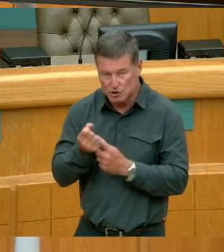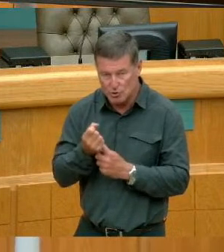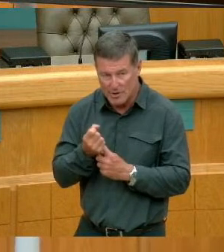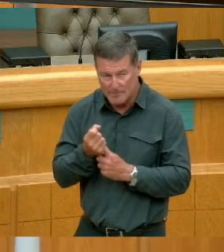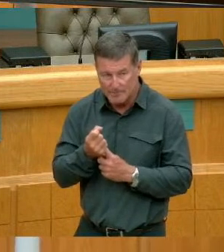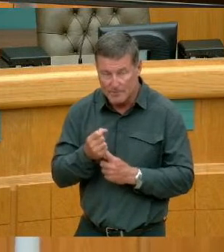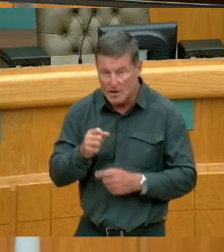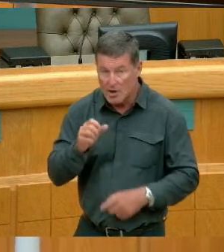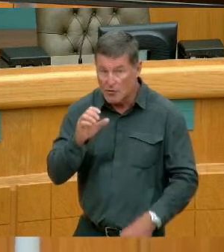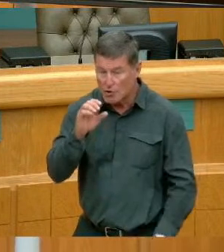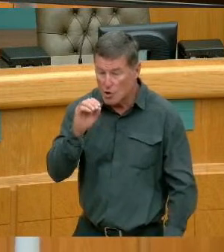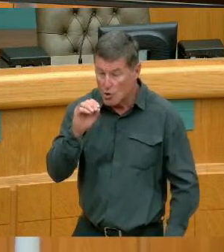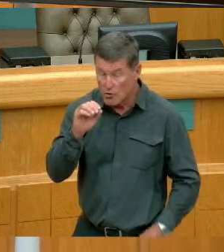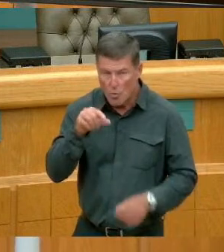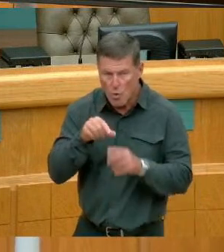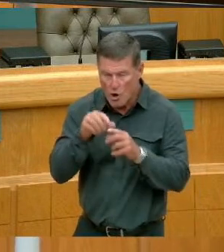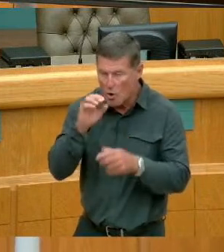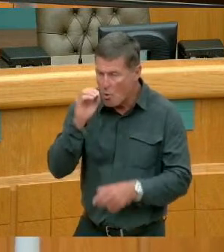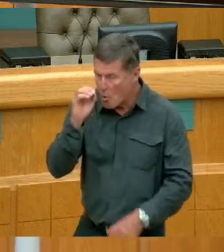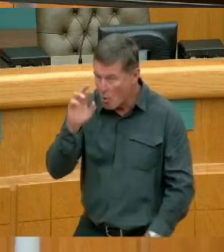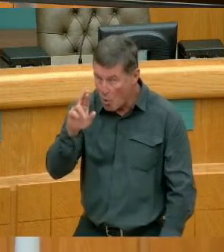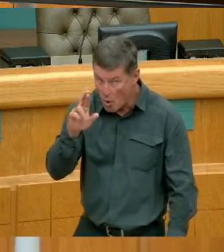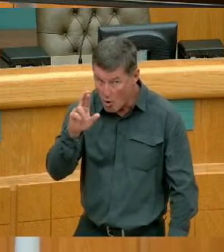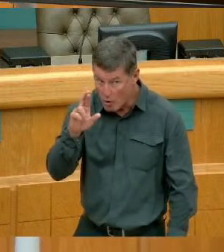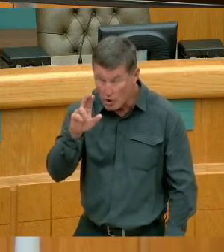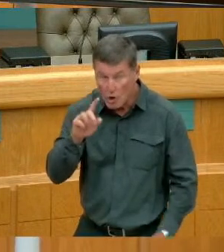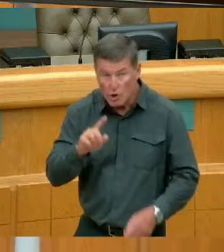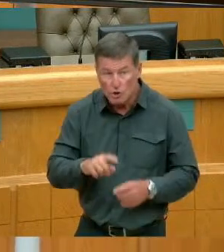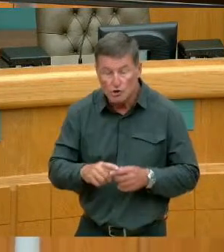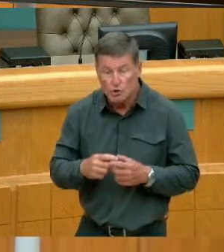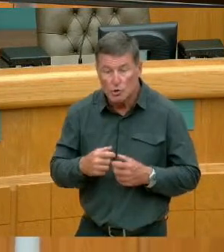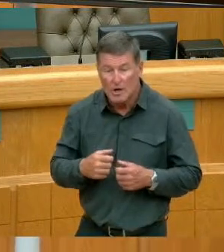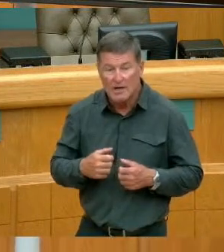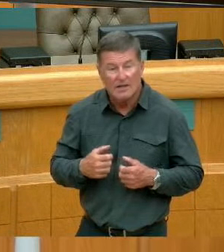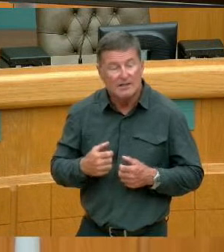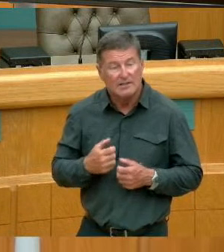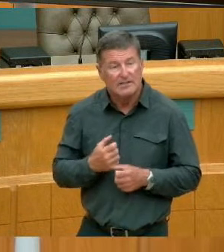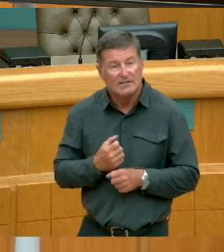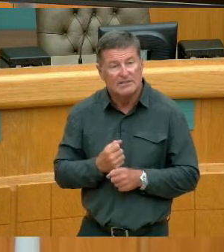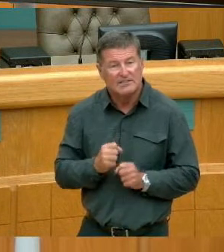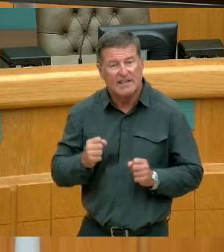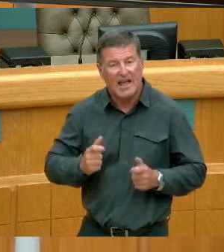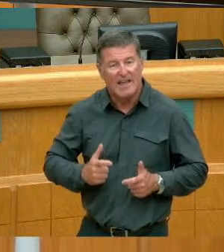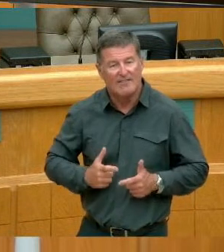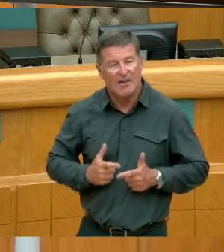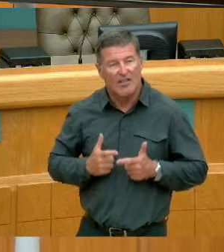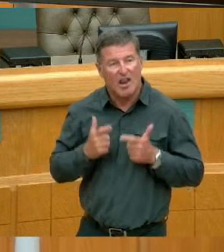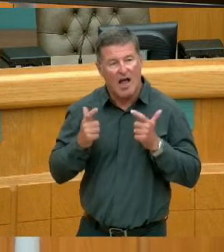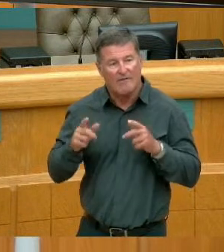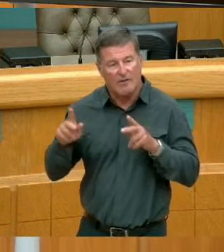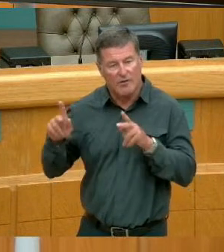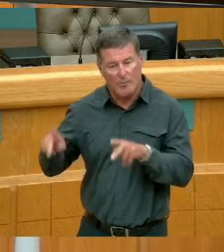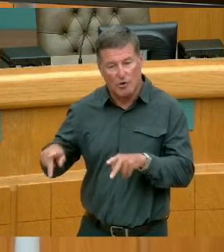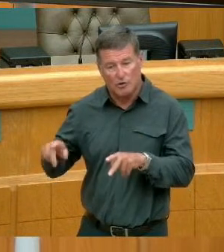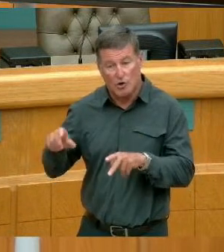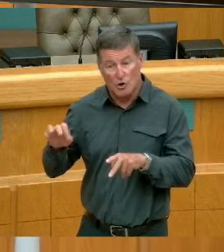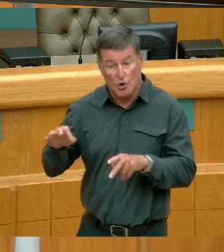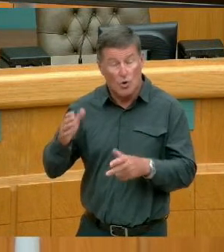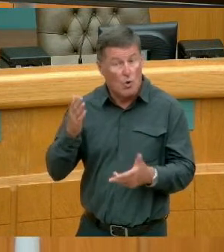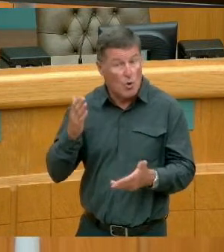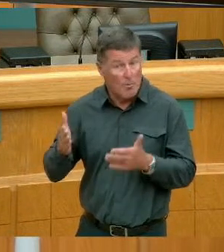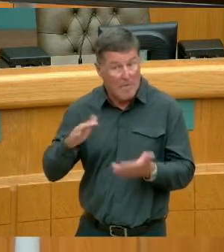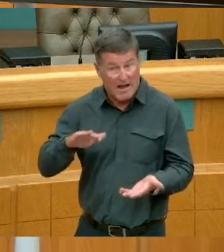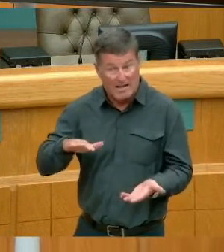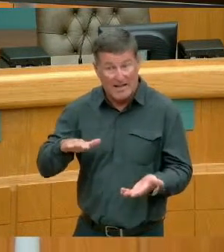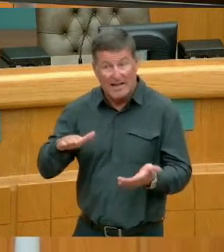is an or. The or is to preserve the life of a patient who, without immediate performance of the surgery or procedure, would be at